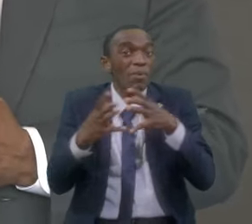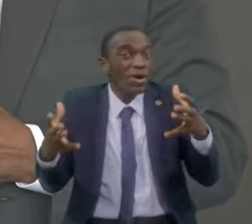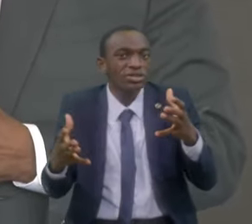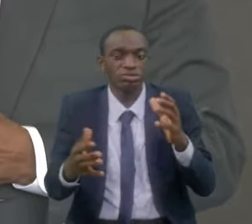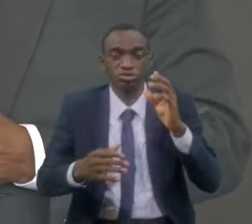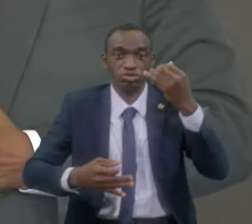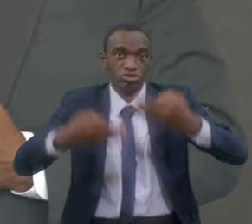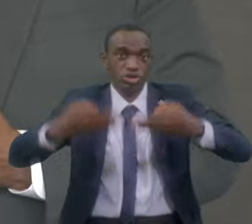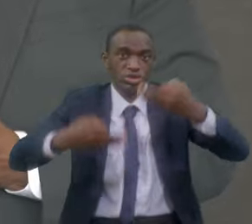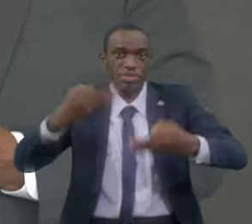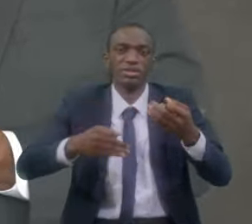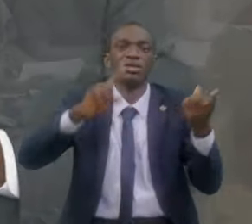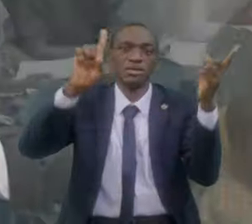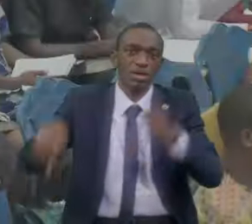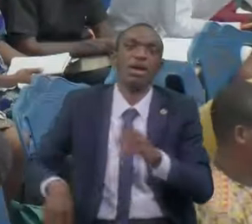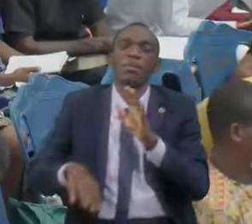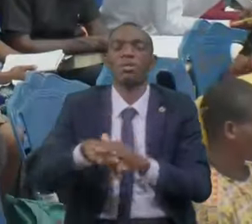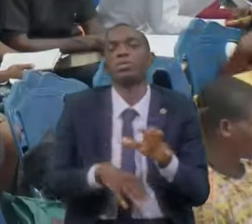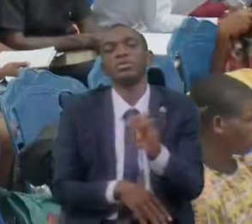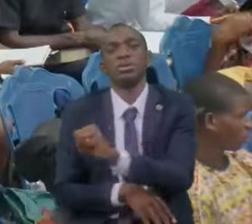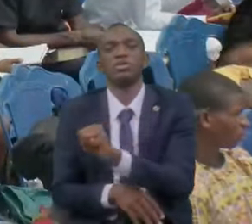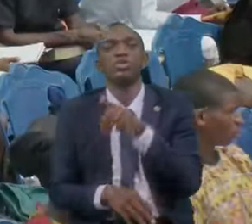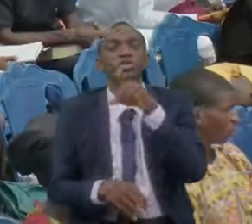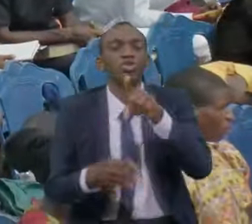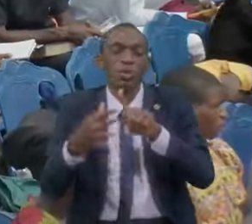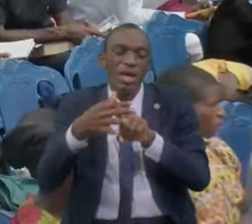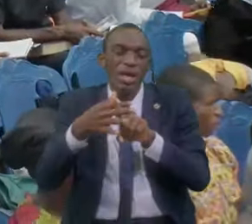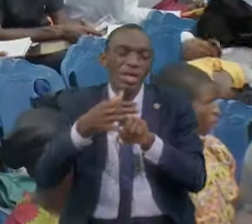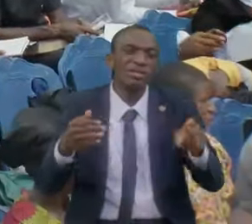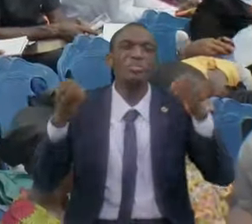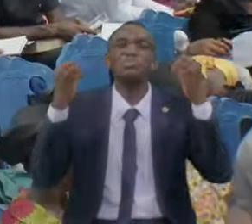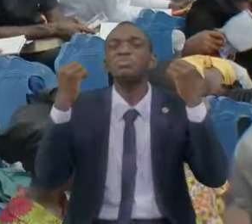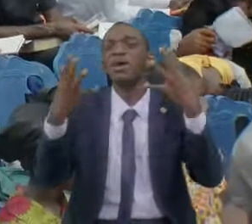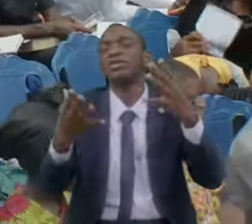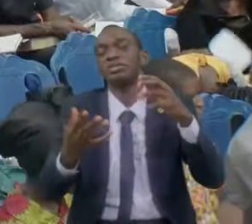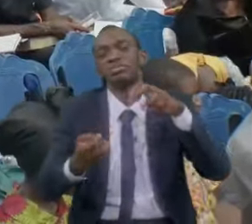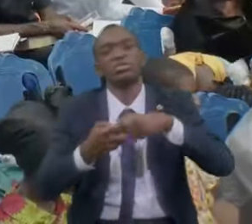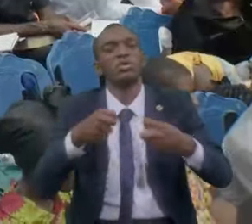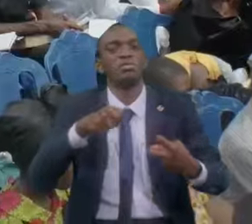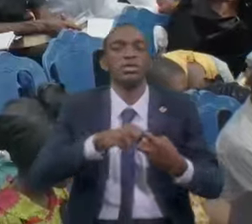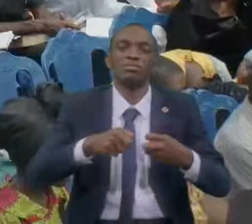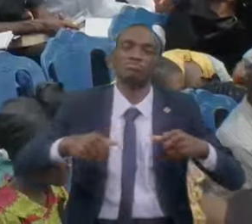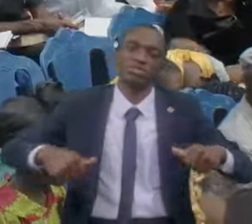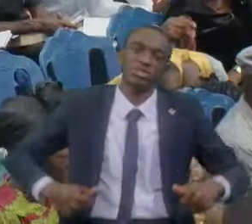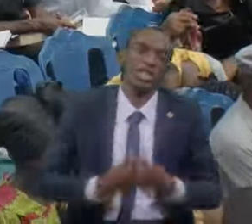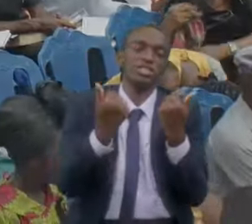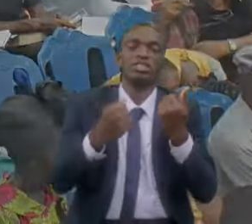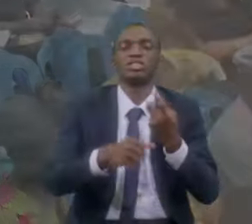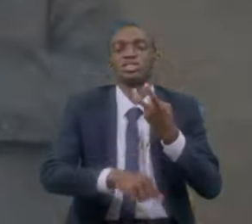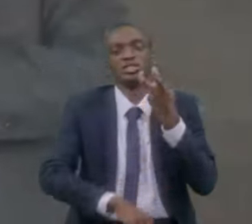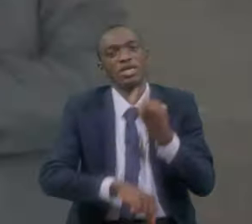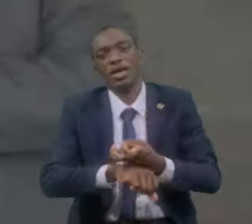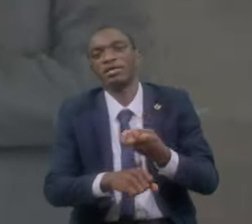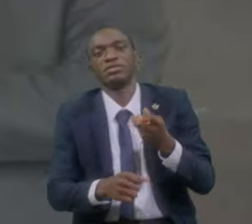upon them. You'll escape a lot of challenges, a lot of difficulties in your